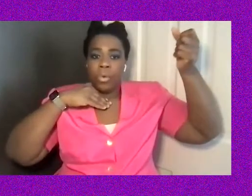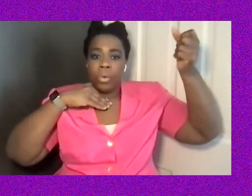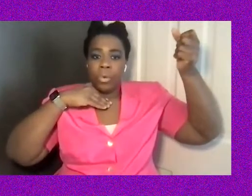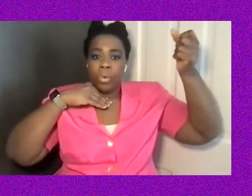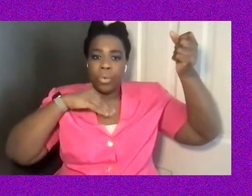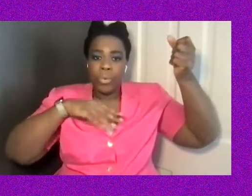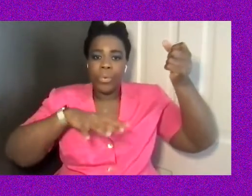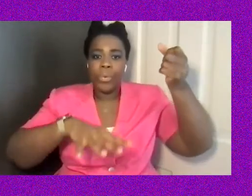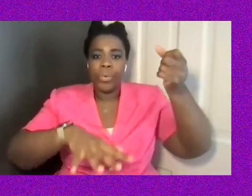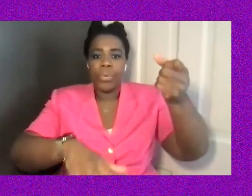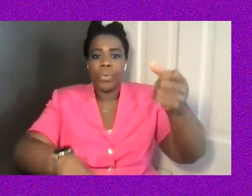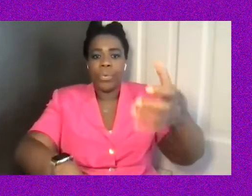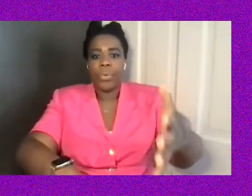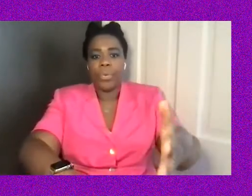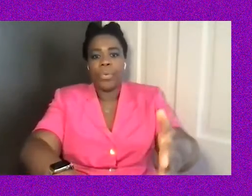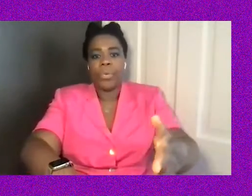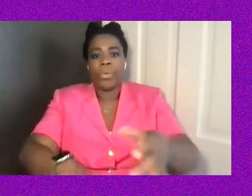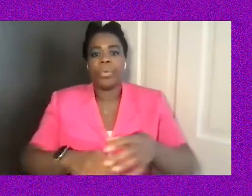Release.